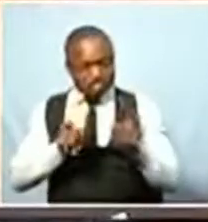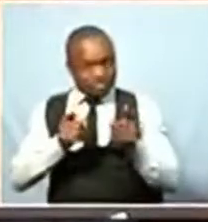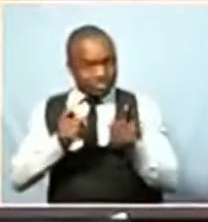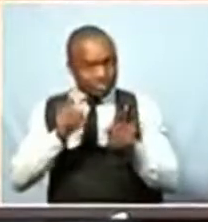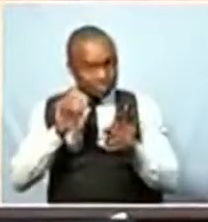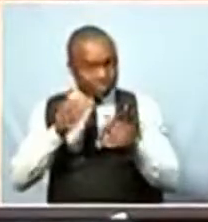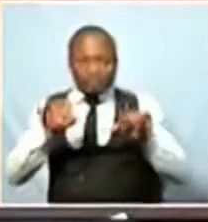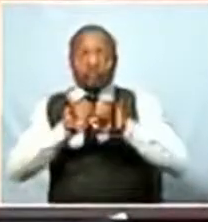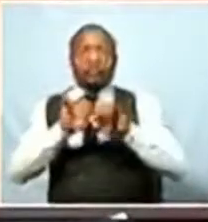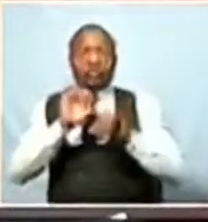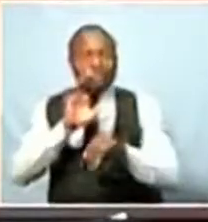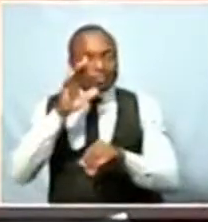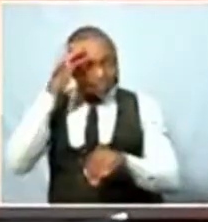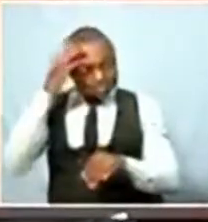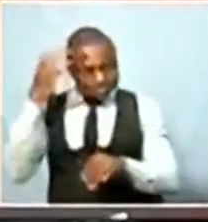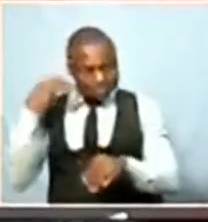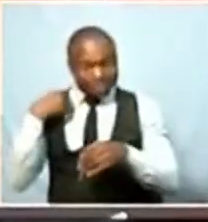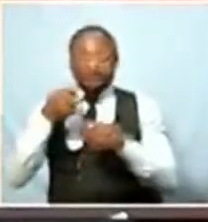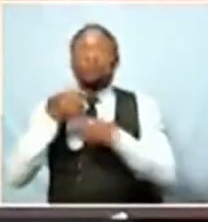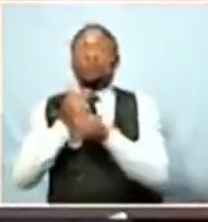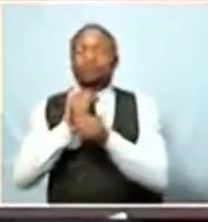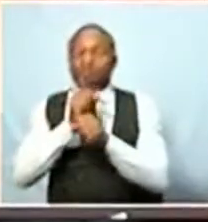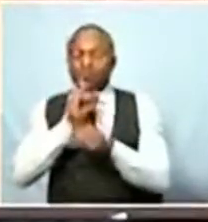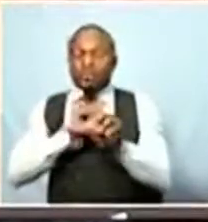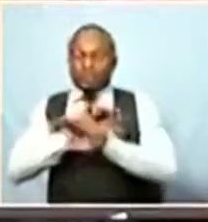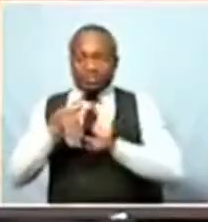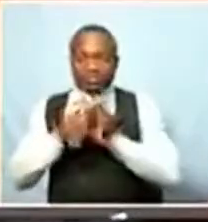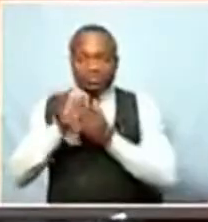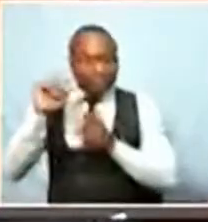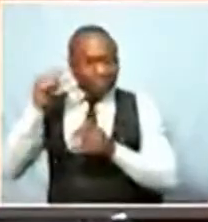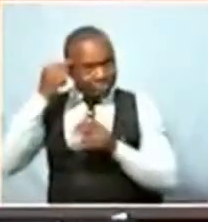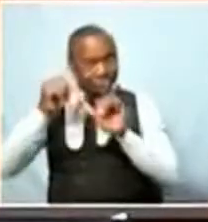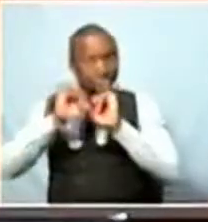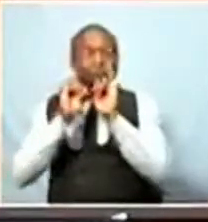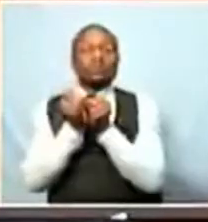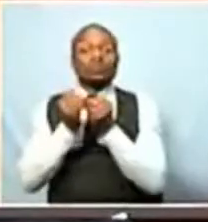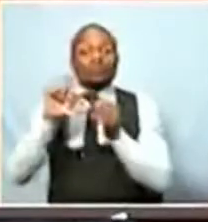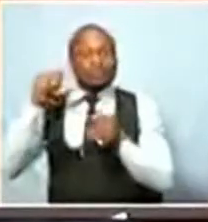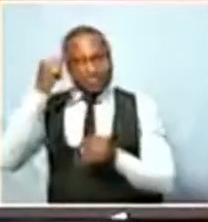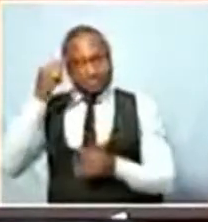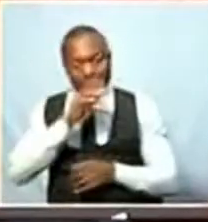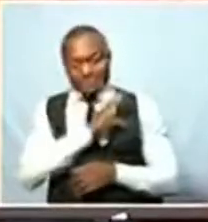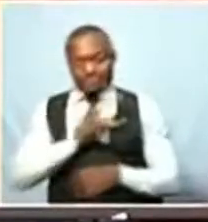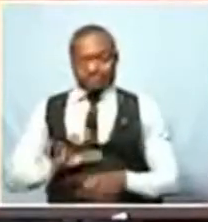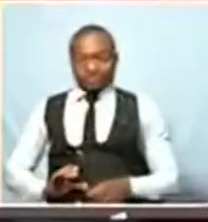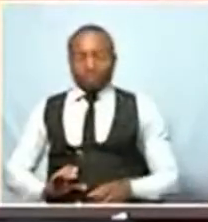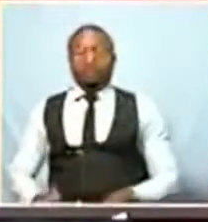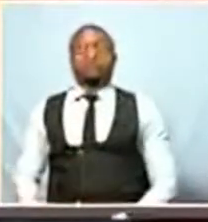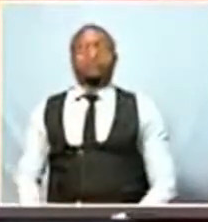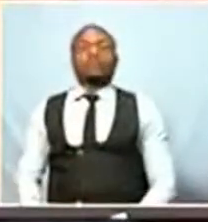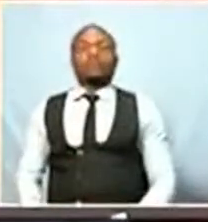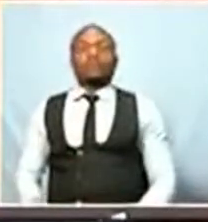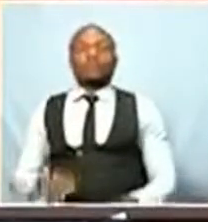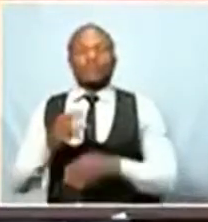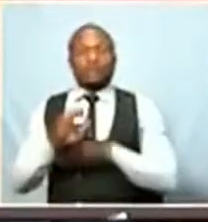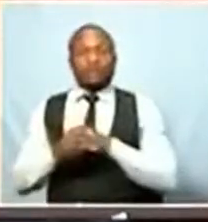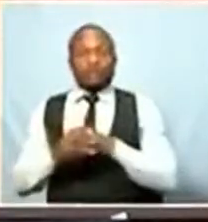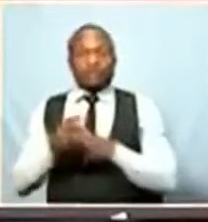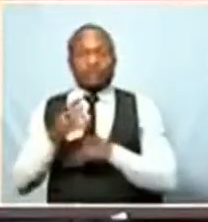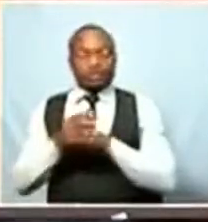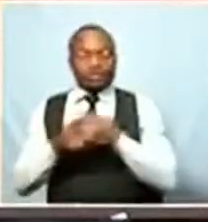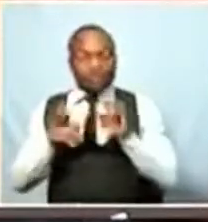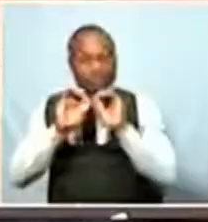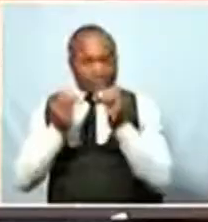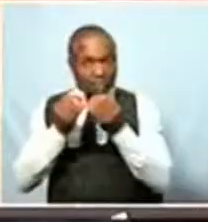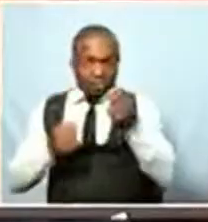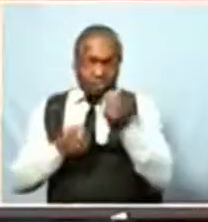office, to ensure that all government institutions, parastatal bodies, donor-funded agencies, and any